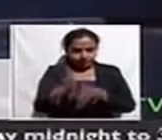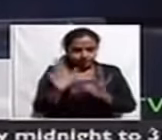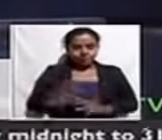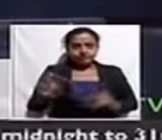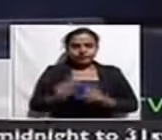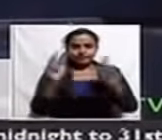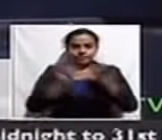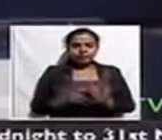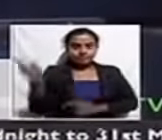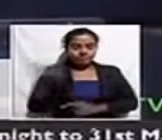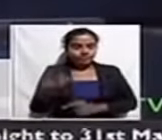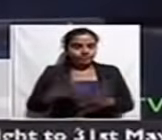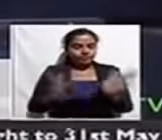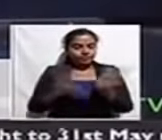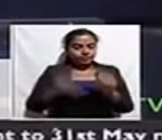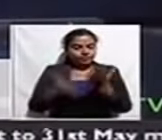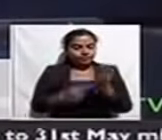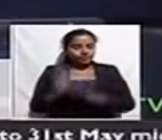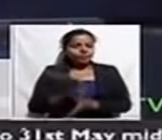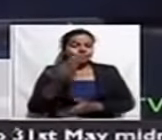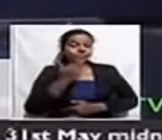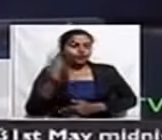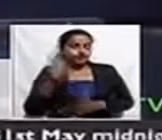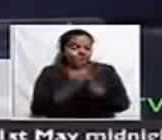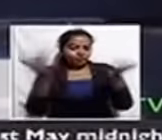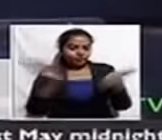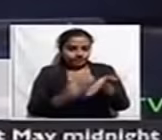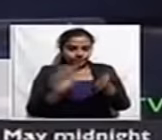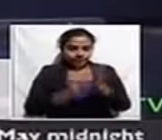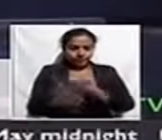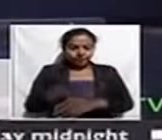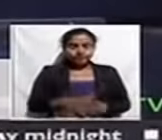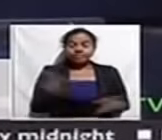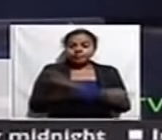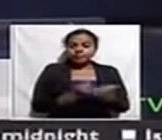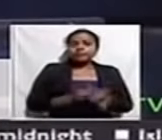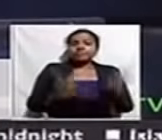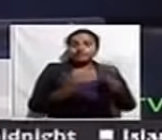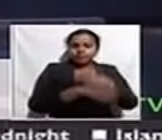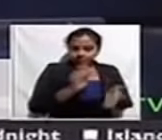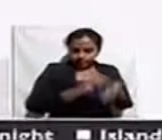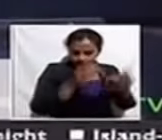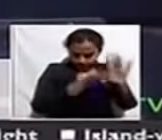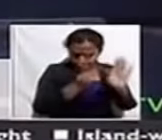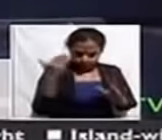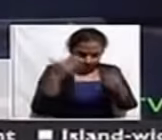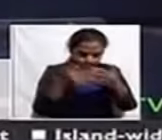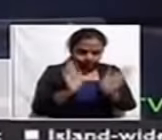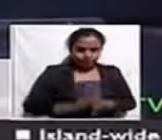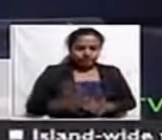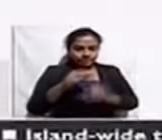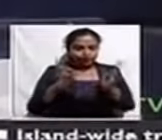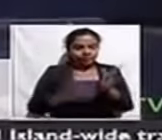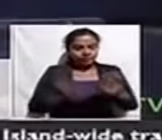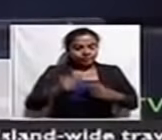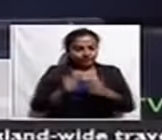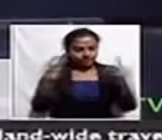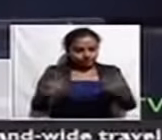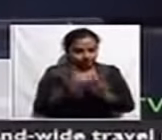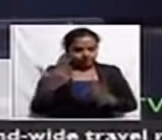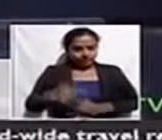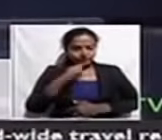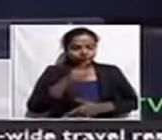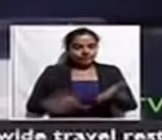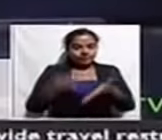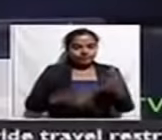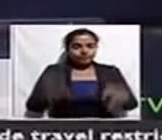America reported that 7.3 million was transferred to him. At the time, the Prime Minister vowed in Parliament that he will file legal action against them. We were